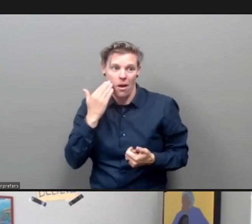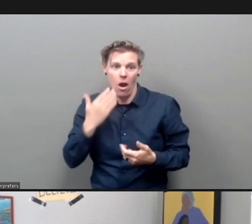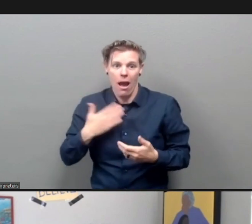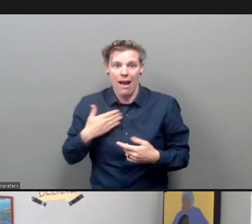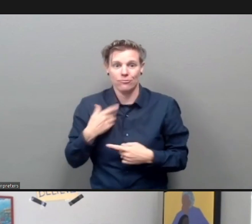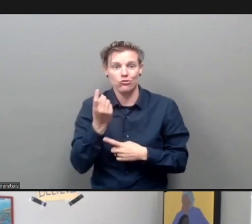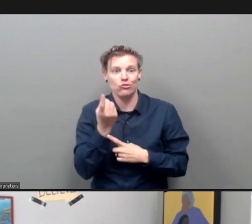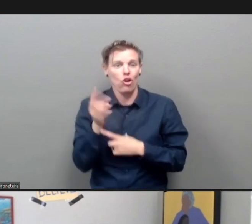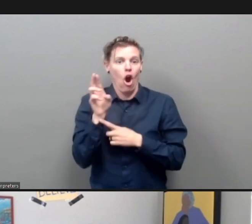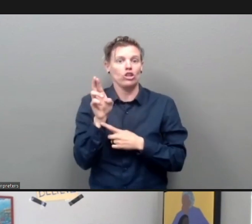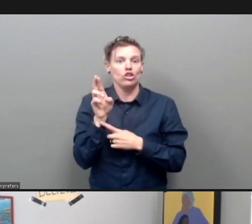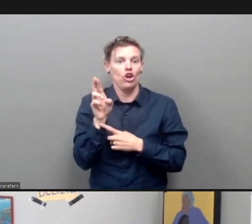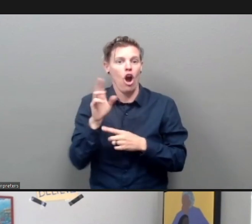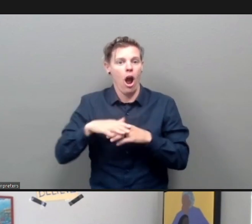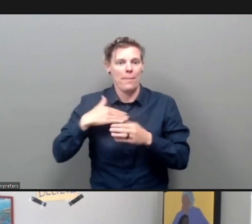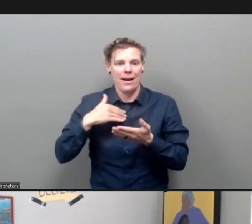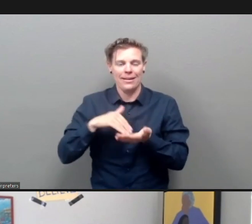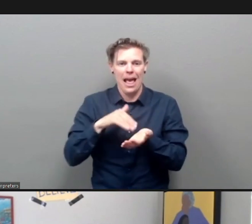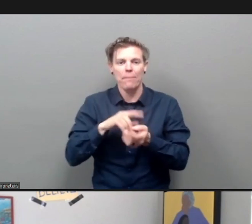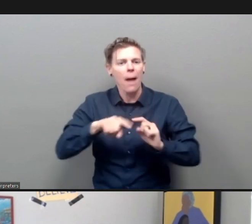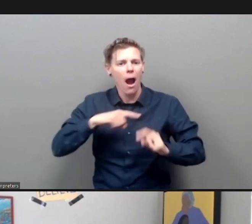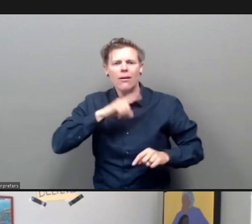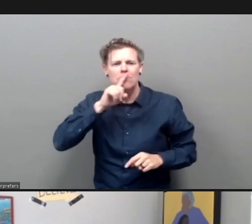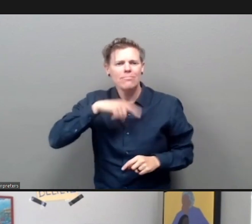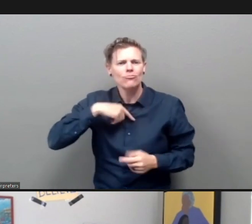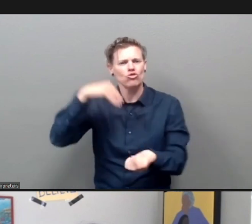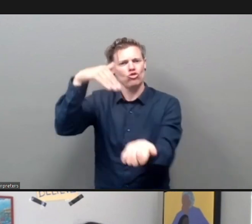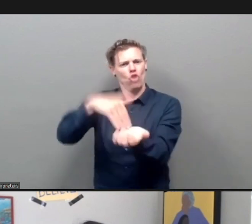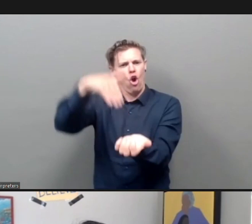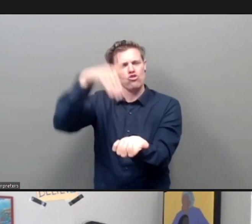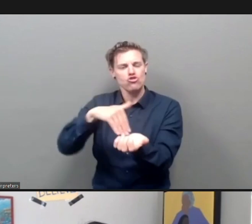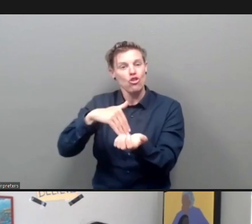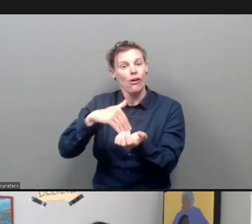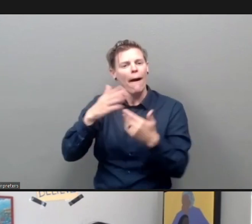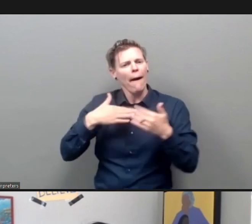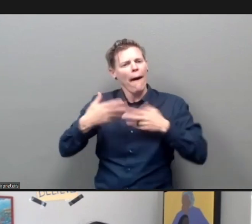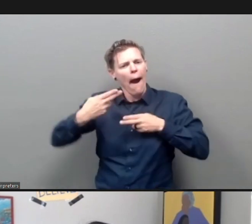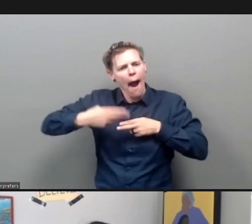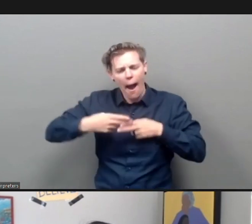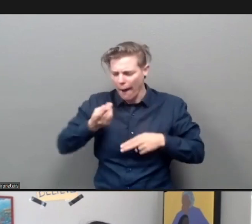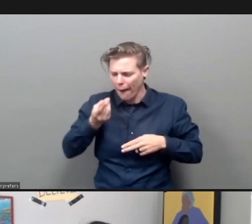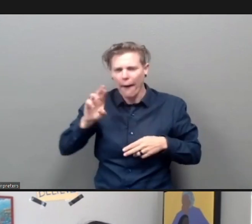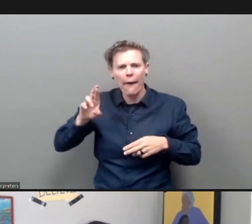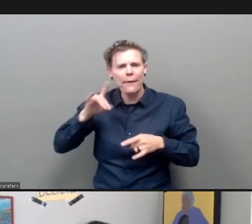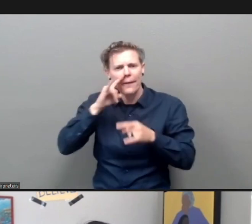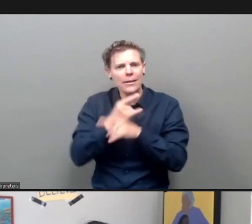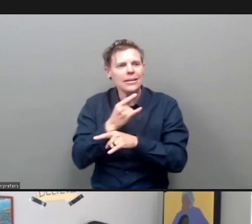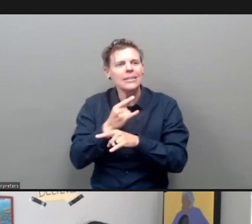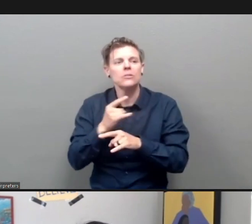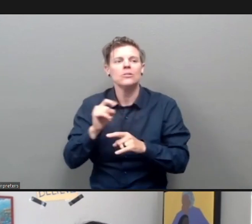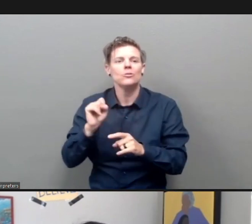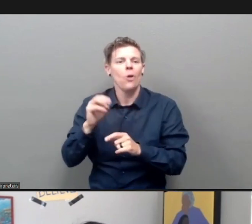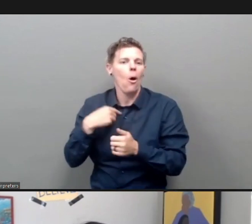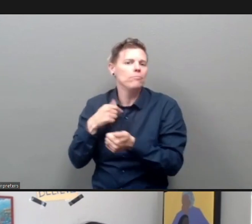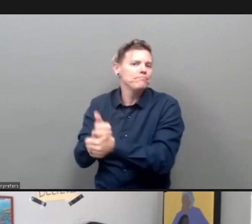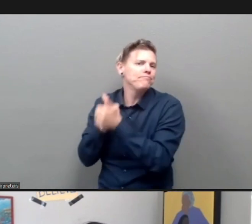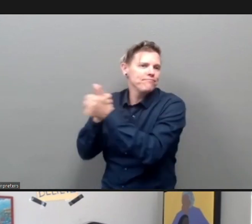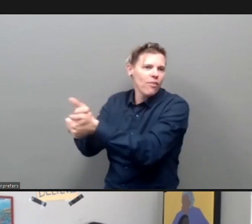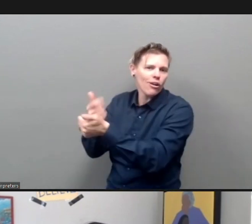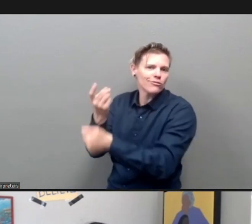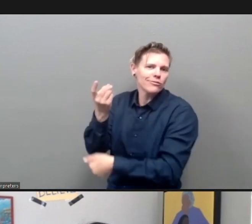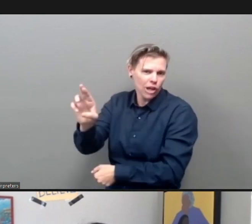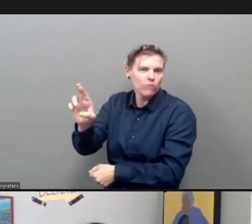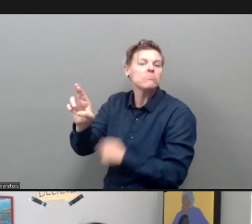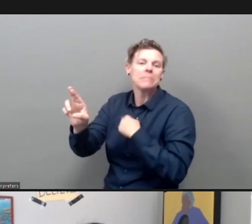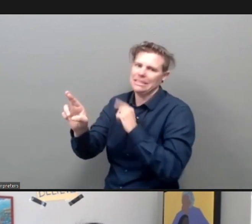we look to the medical professionals for their advice, and the advice we've gotten based on their careful review of the data is